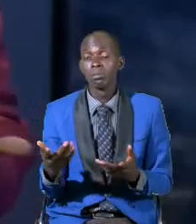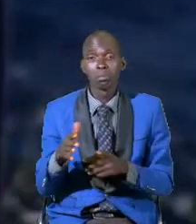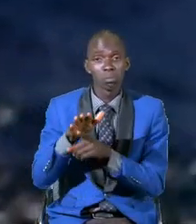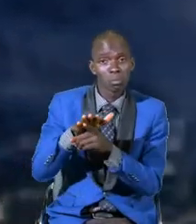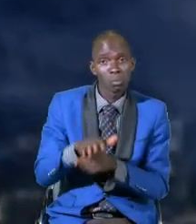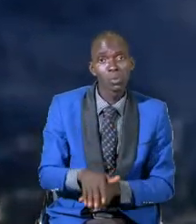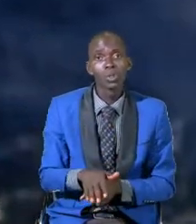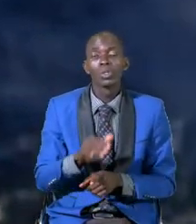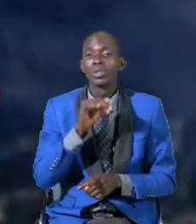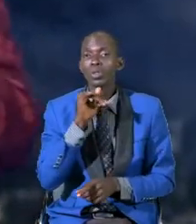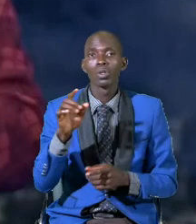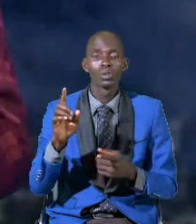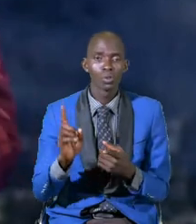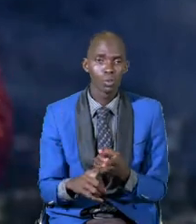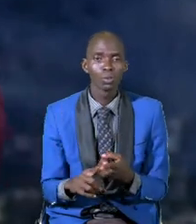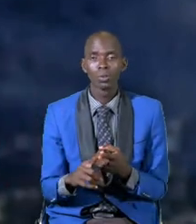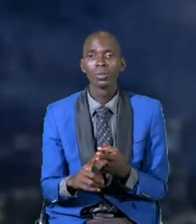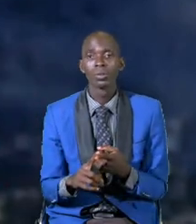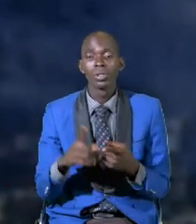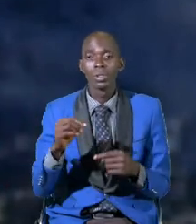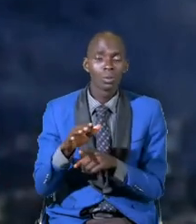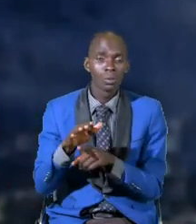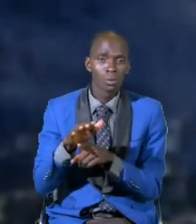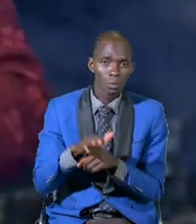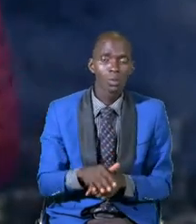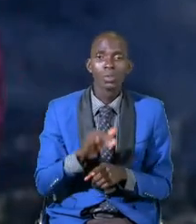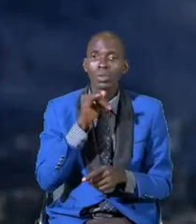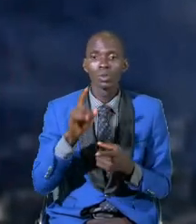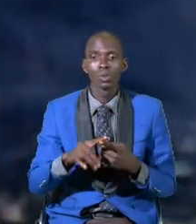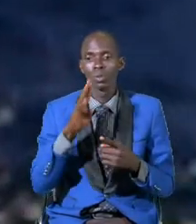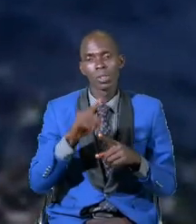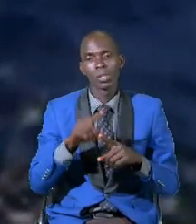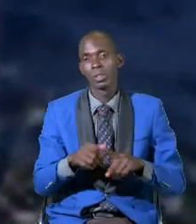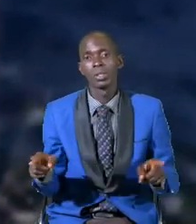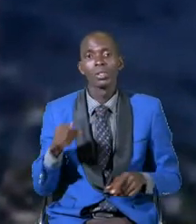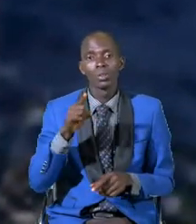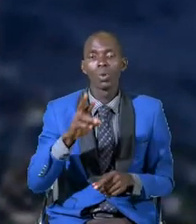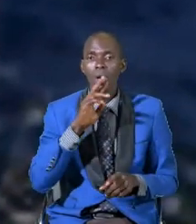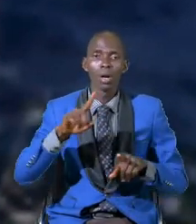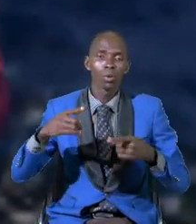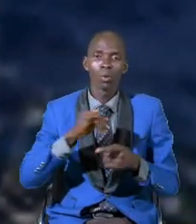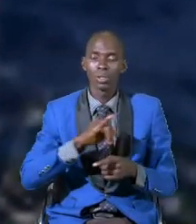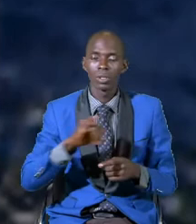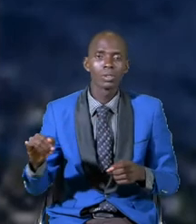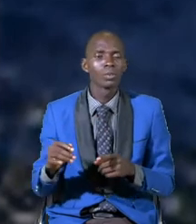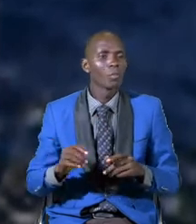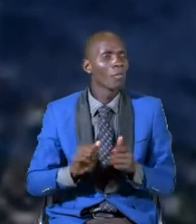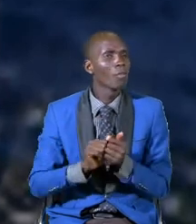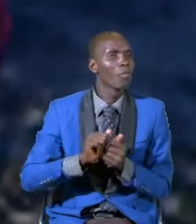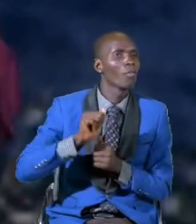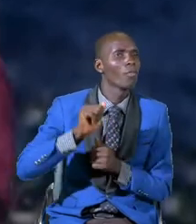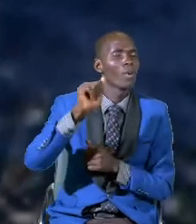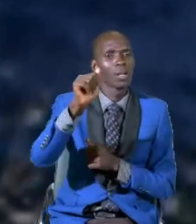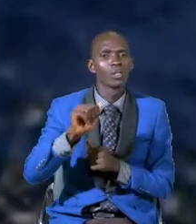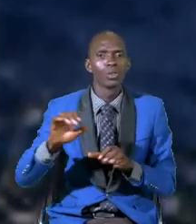climb up. Is the pressure not to be different. You're going fast, too fast, and you're doing